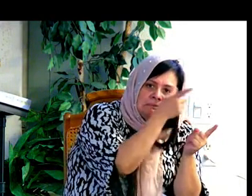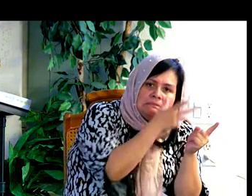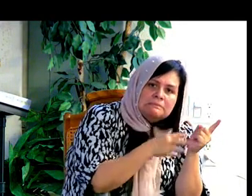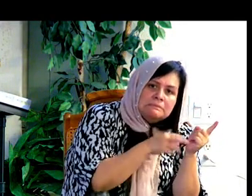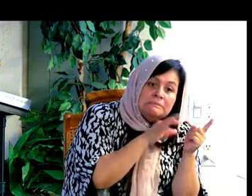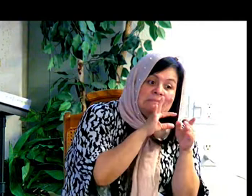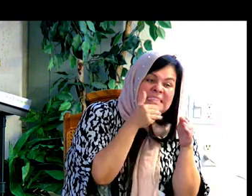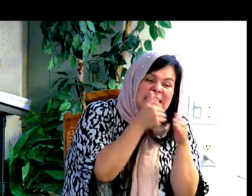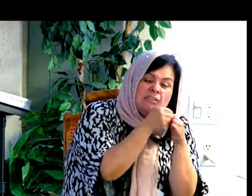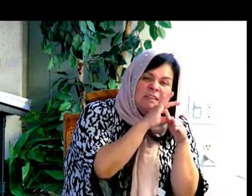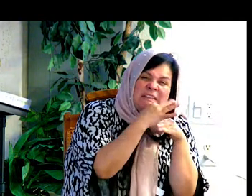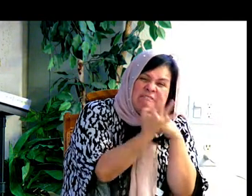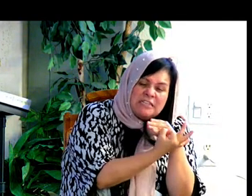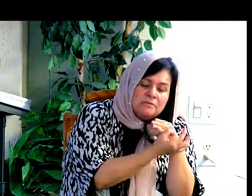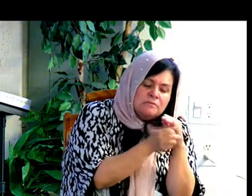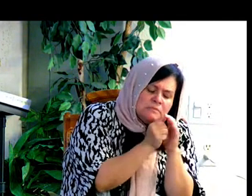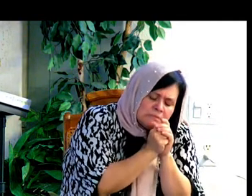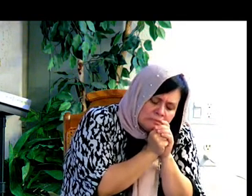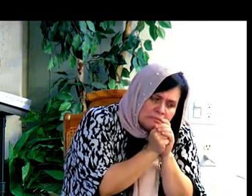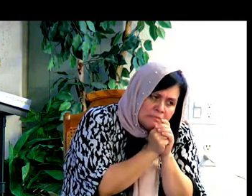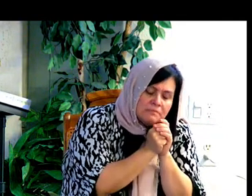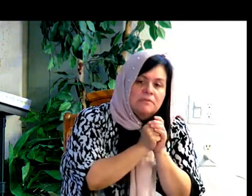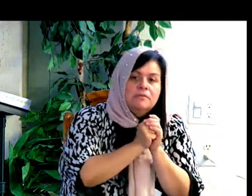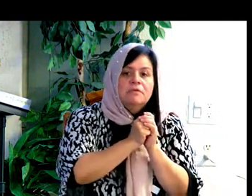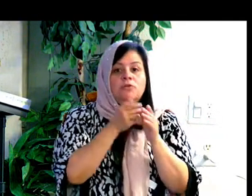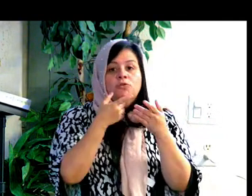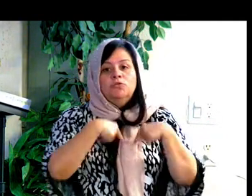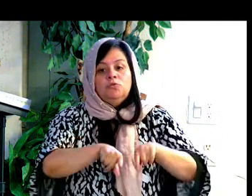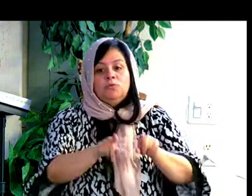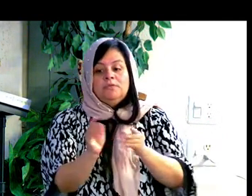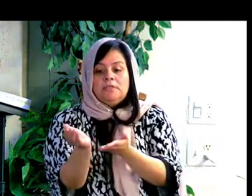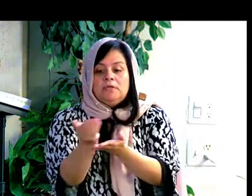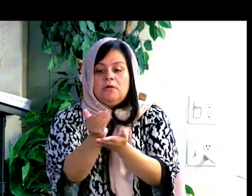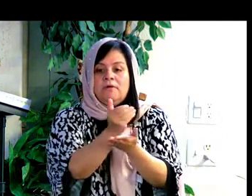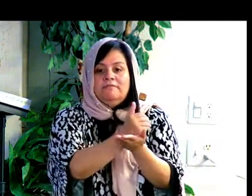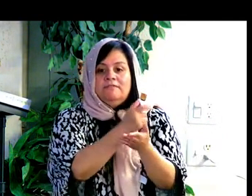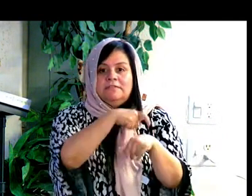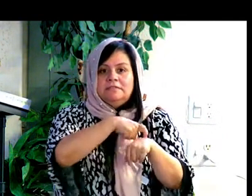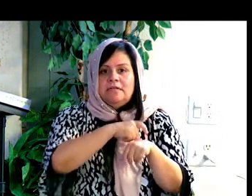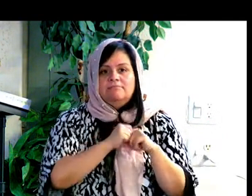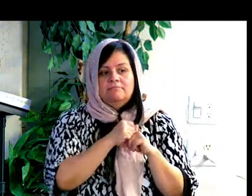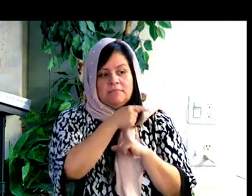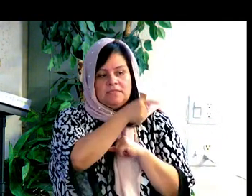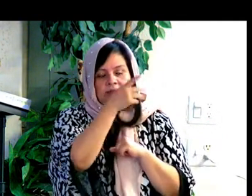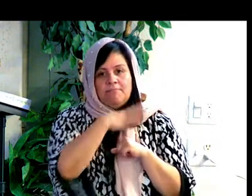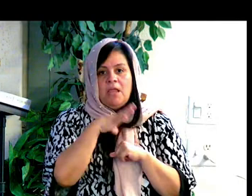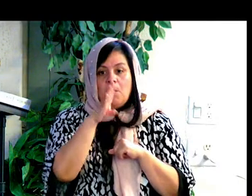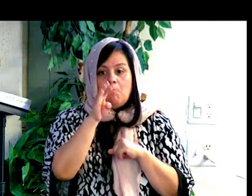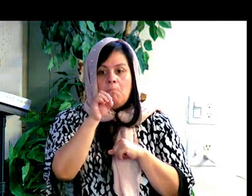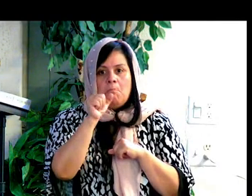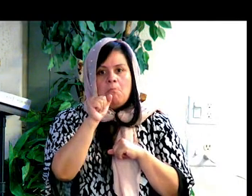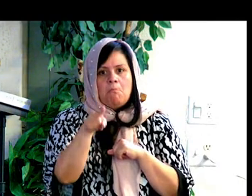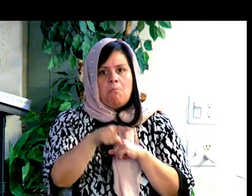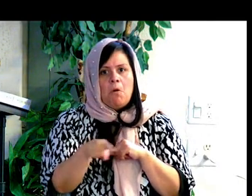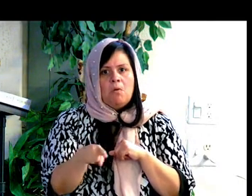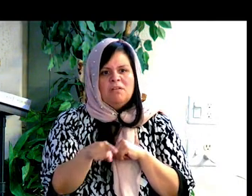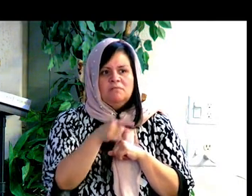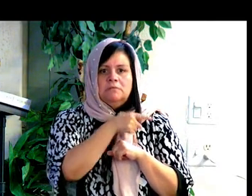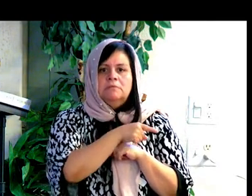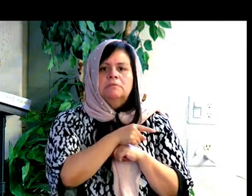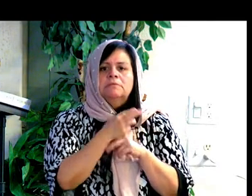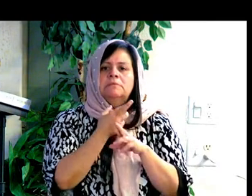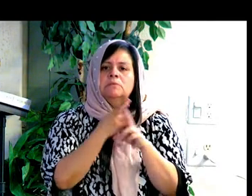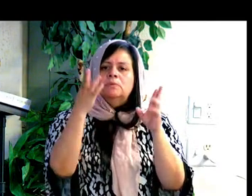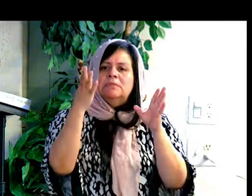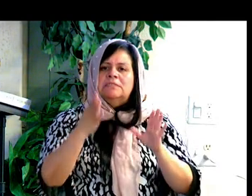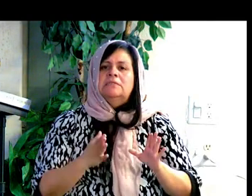redeemer. Y el Boaz es el Redentor. Beautiful story about Ruth. Y hay una historia hermosa sobre